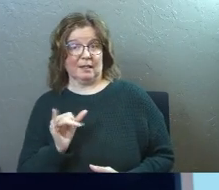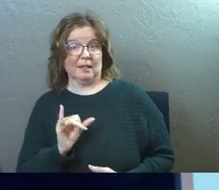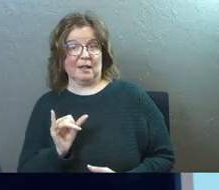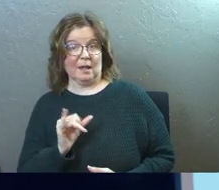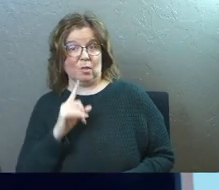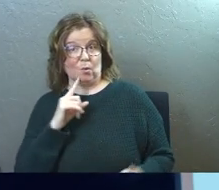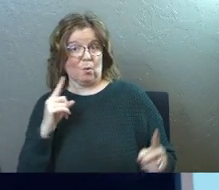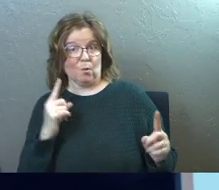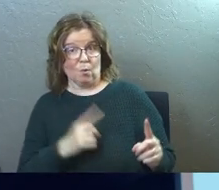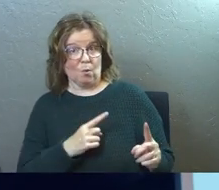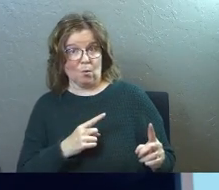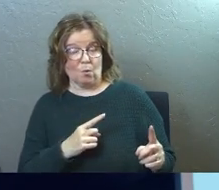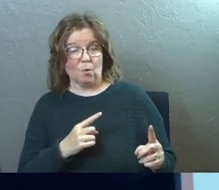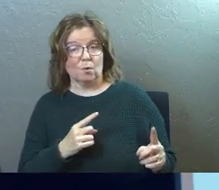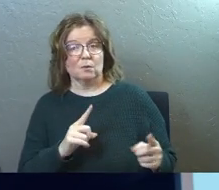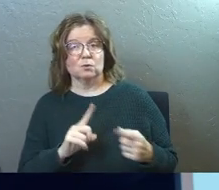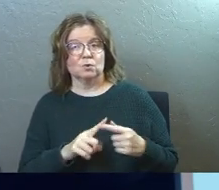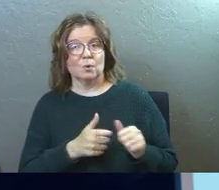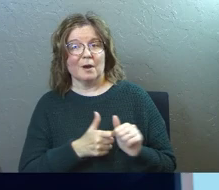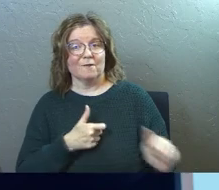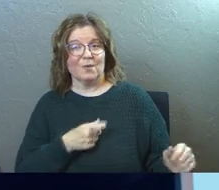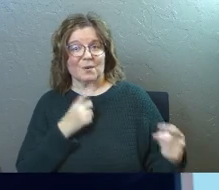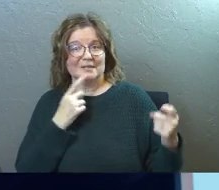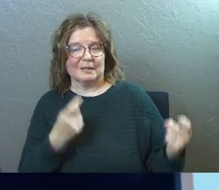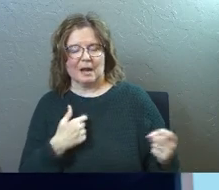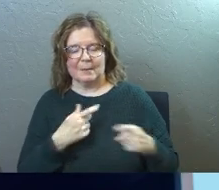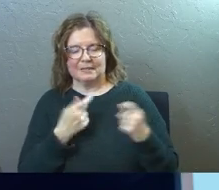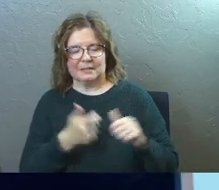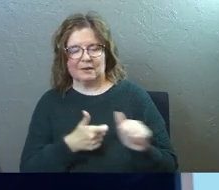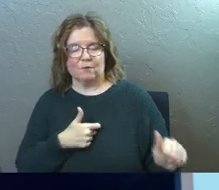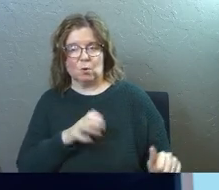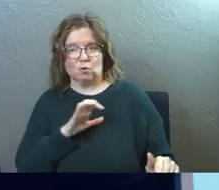like the goal as Christians is to avoid sin, right? I'm a sin